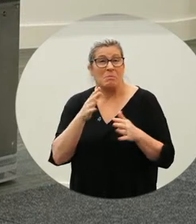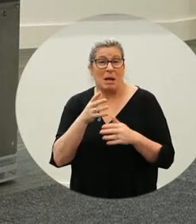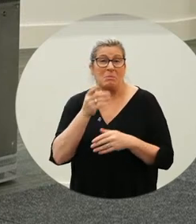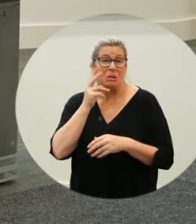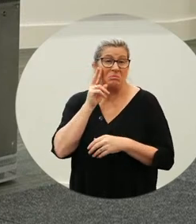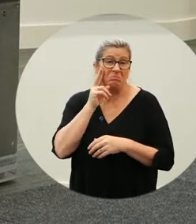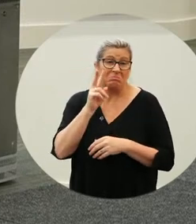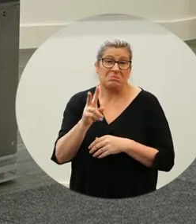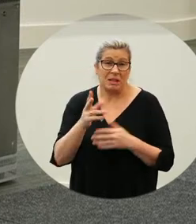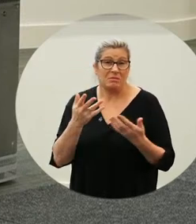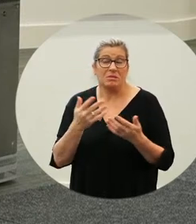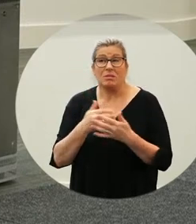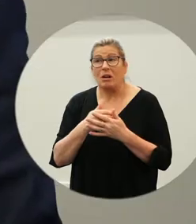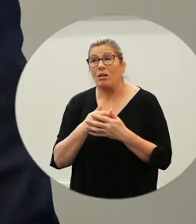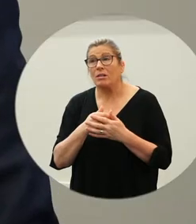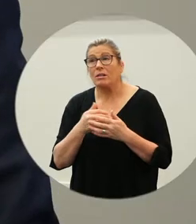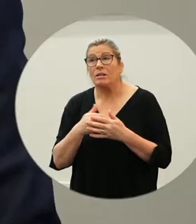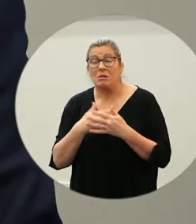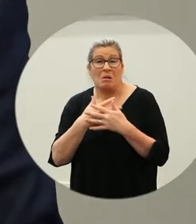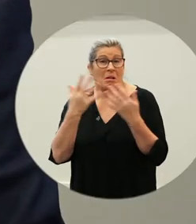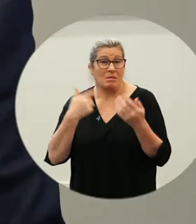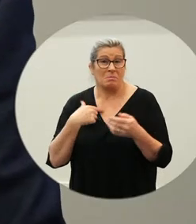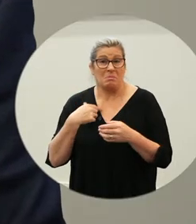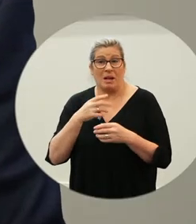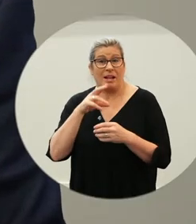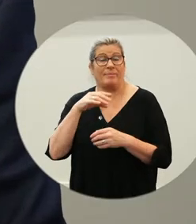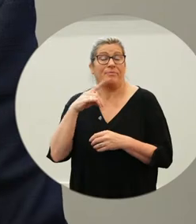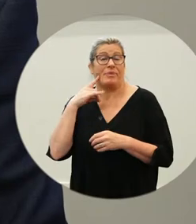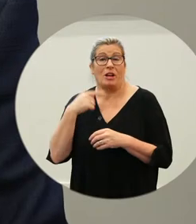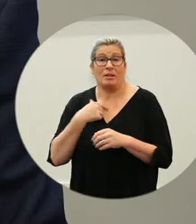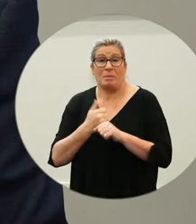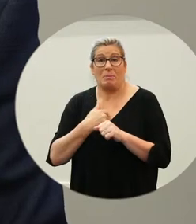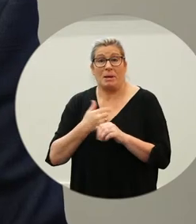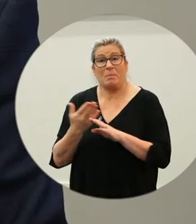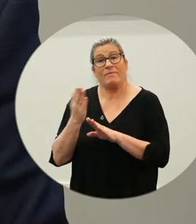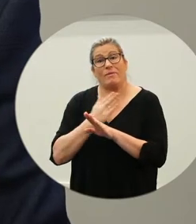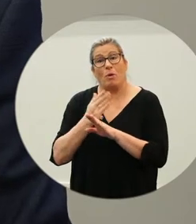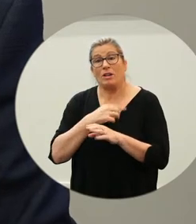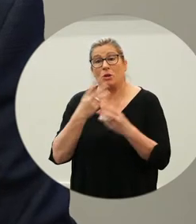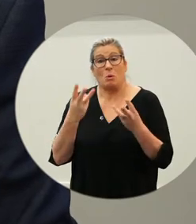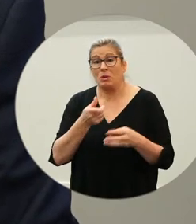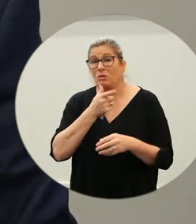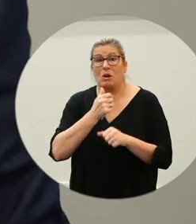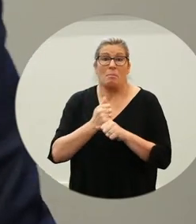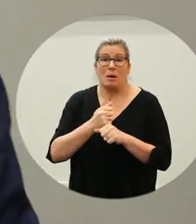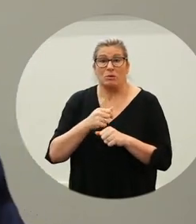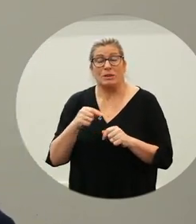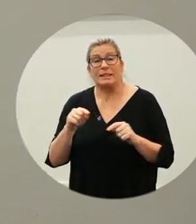across a crowded courtroom floor, so I hope there aren't anybody here that I have to refer to as the plaintiff.